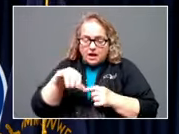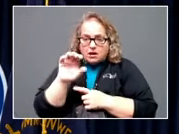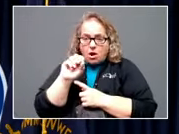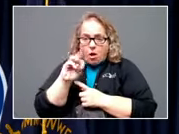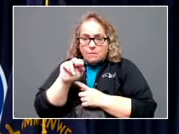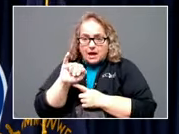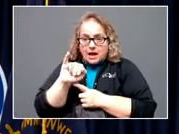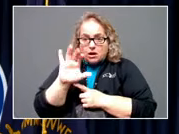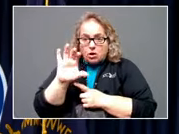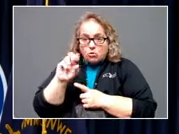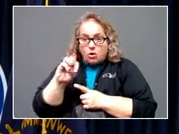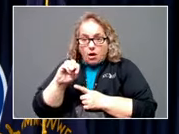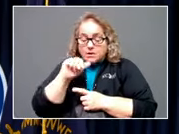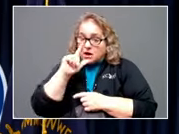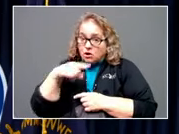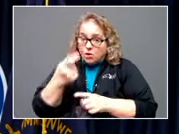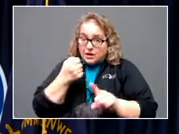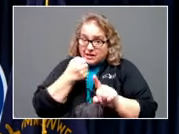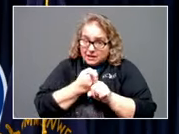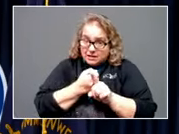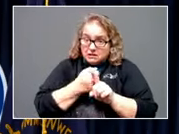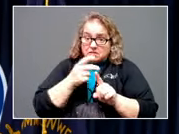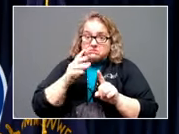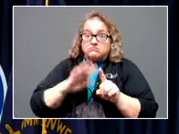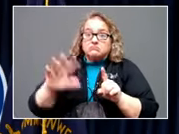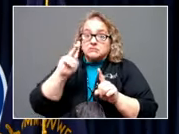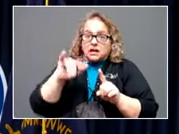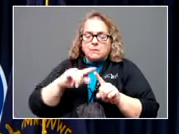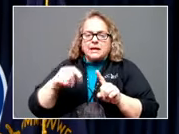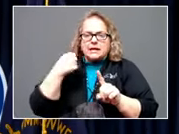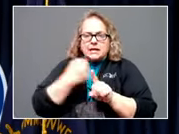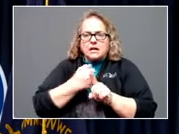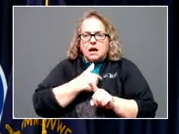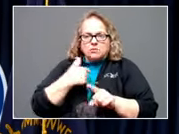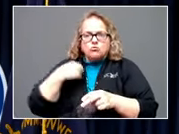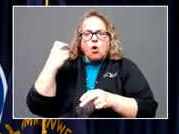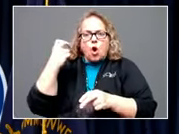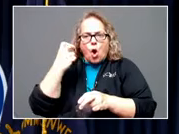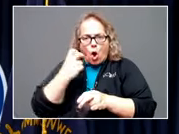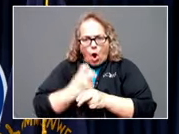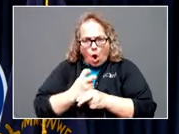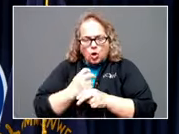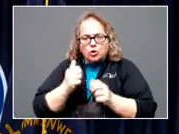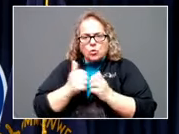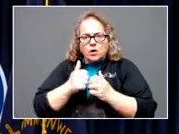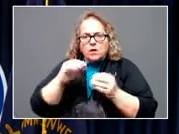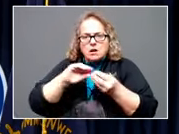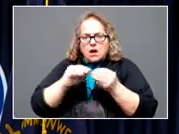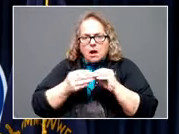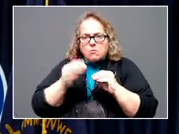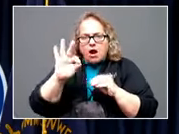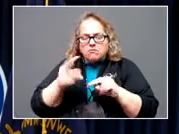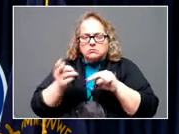Commonwealth, it has hit us harder in terms of escalation of cases than anything we have